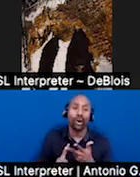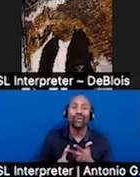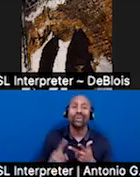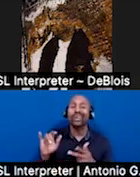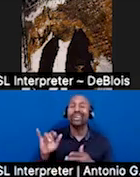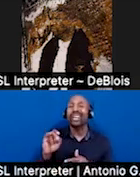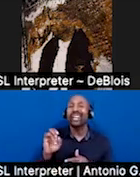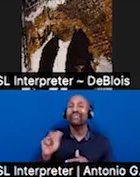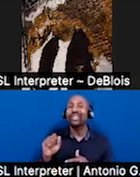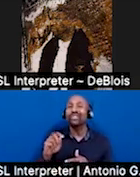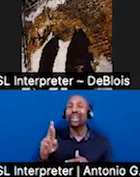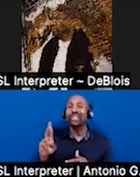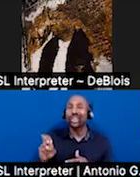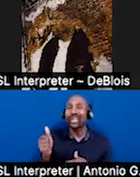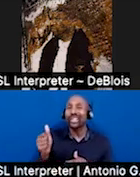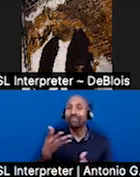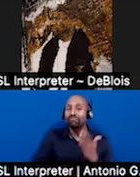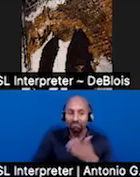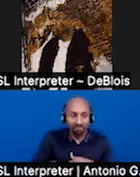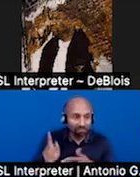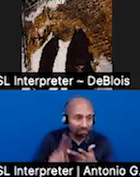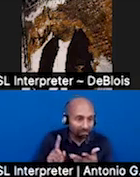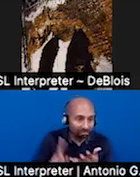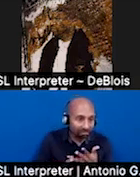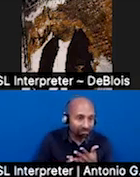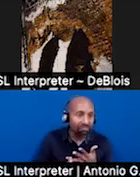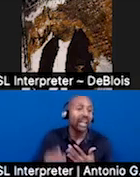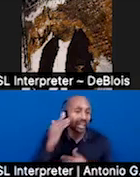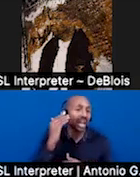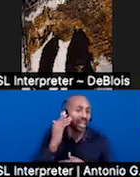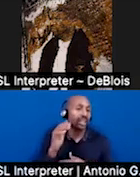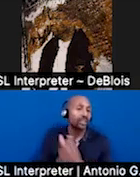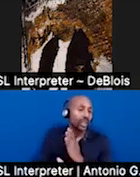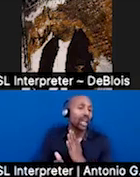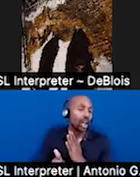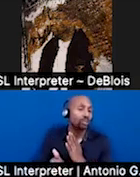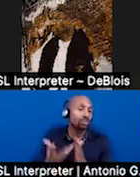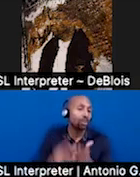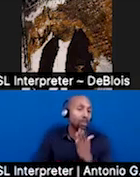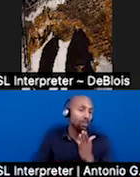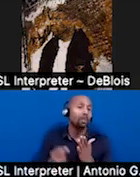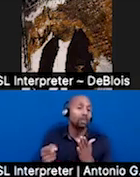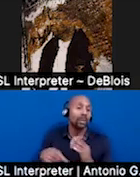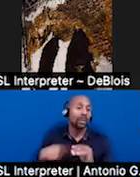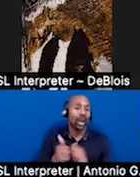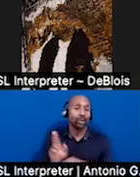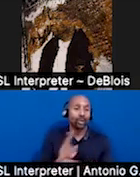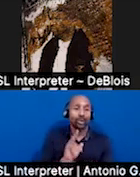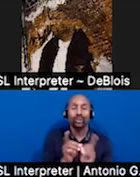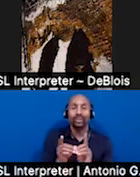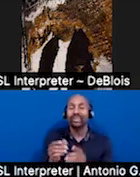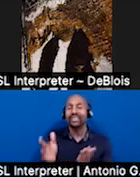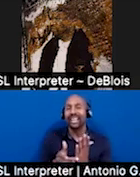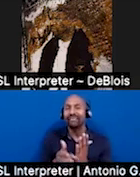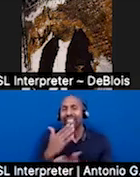skill to use digital technology. So thank you all so much for sharing a little bit about what your access looks like. What are